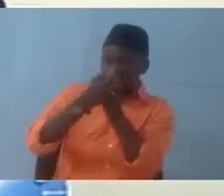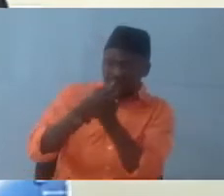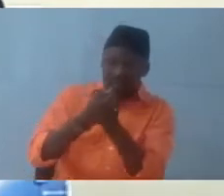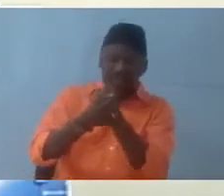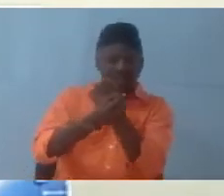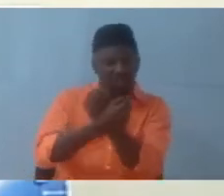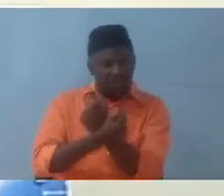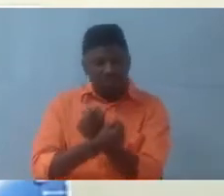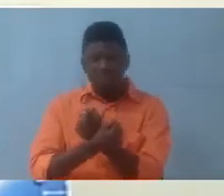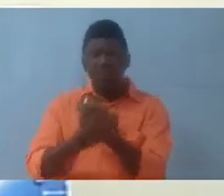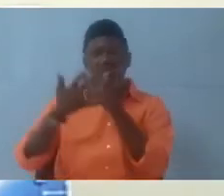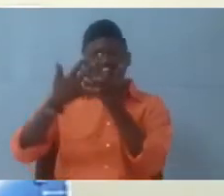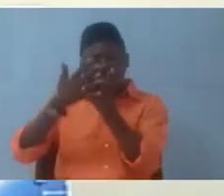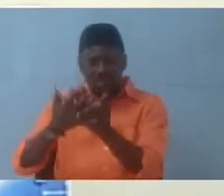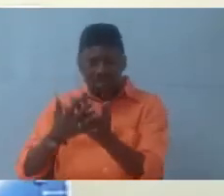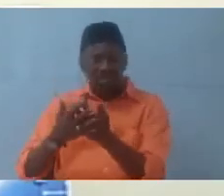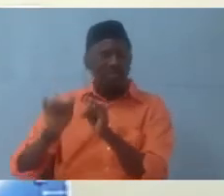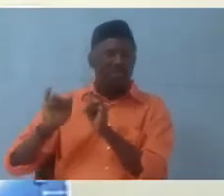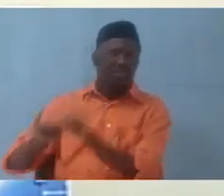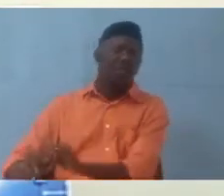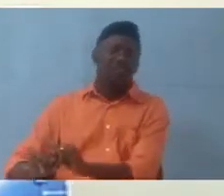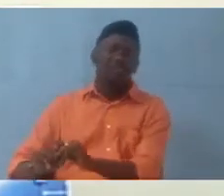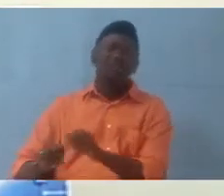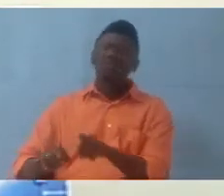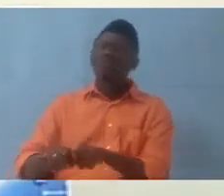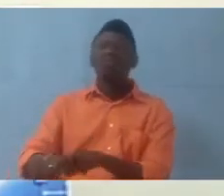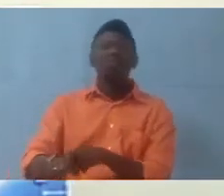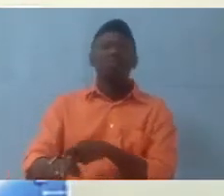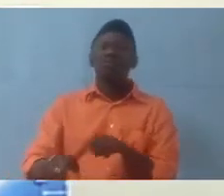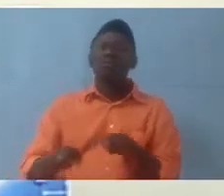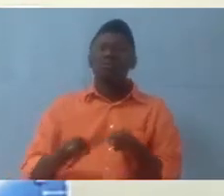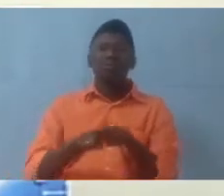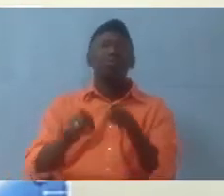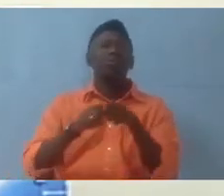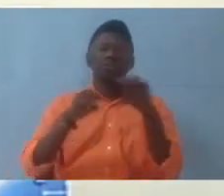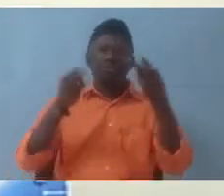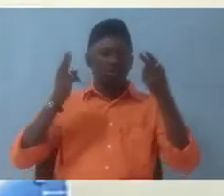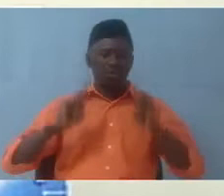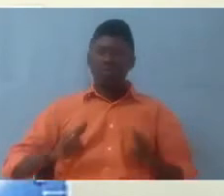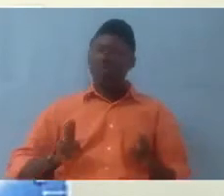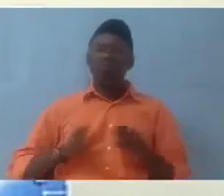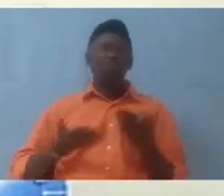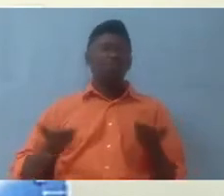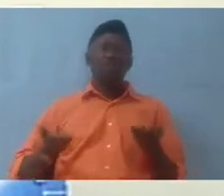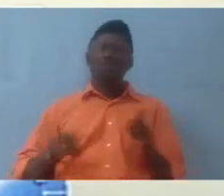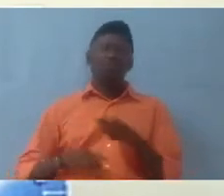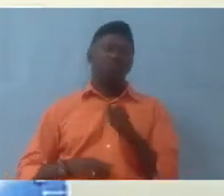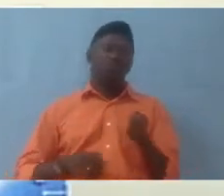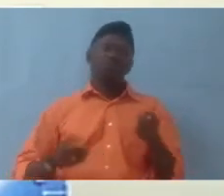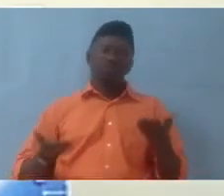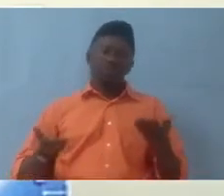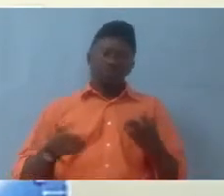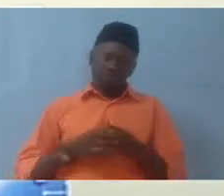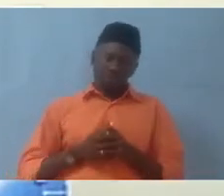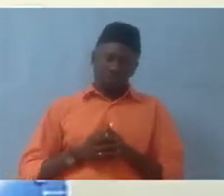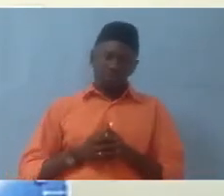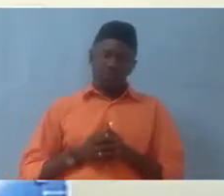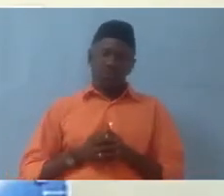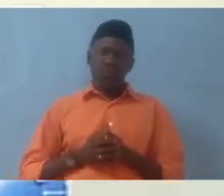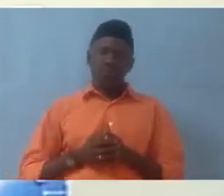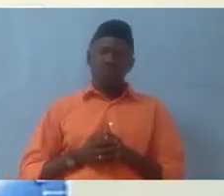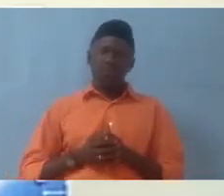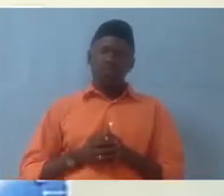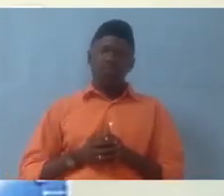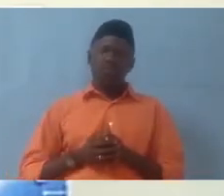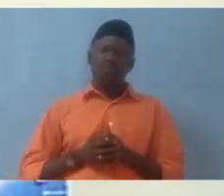na mu ngi jëm ci jappo tek ben place te depo wut ak yoon ak mititel yo xamne depo wut ak yoon whether they were true or not but